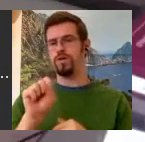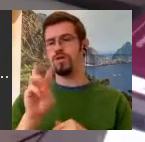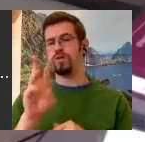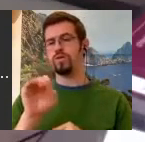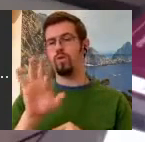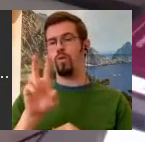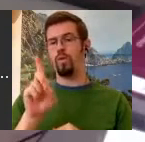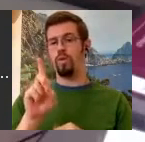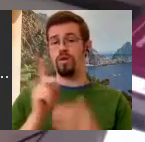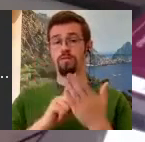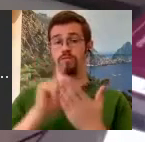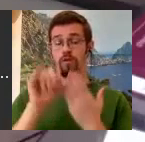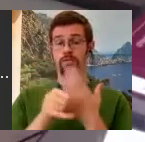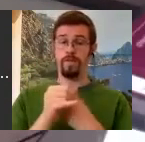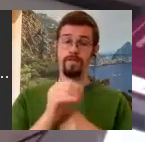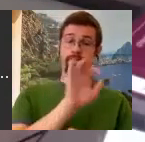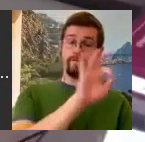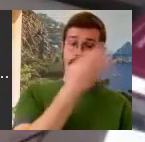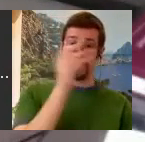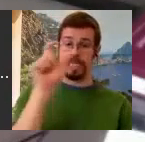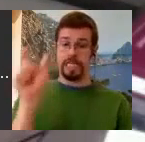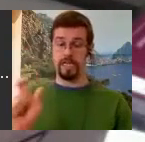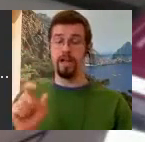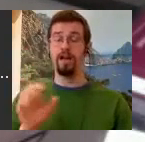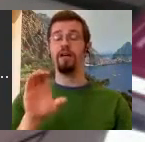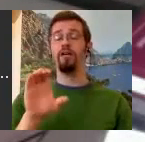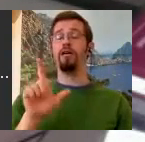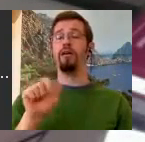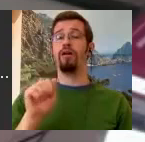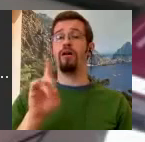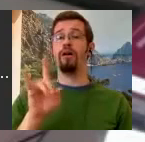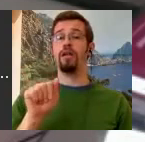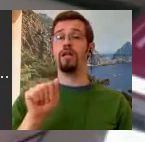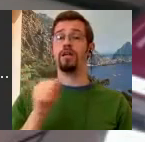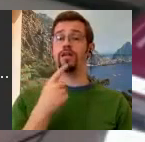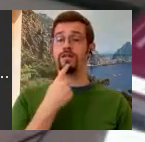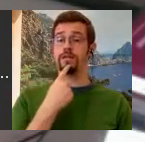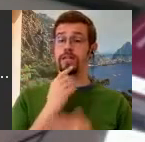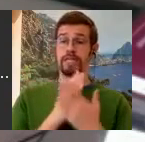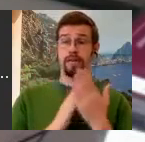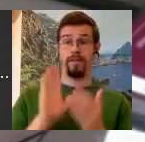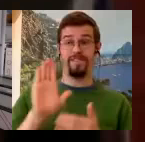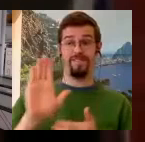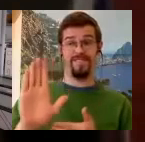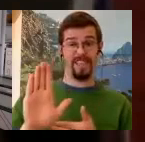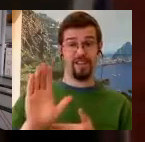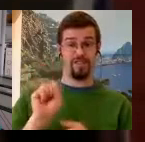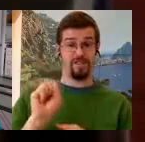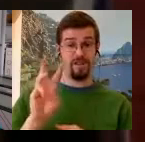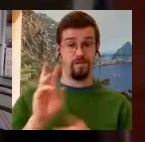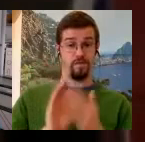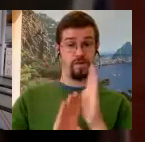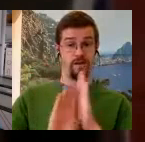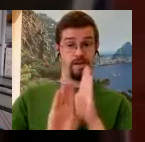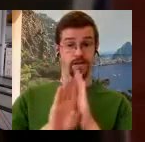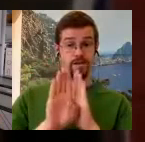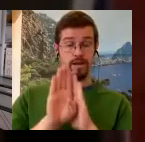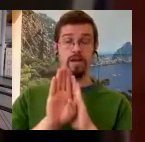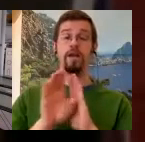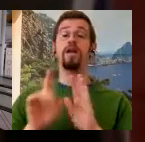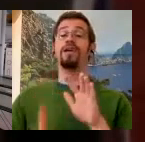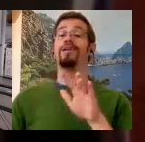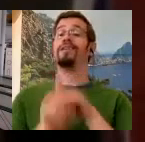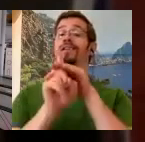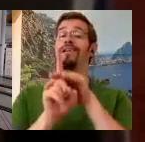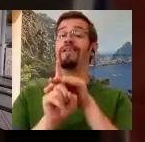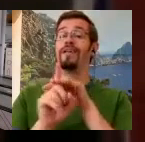France and Italy, Claudia mentioned that some of their software development actually came about because they were